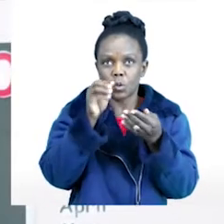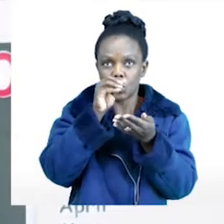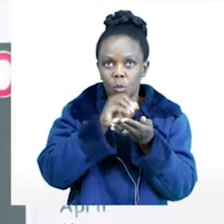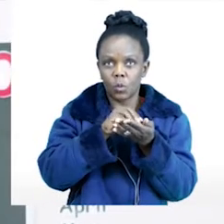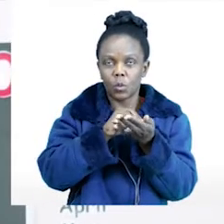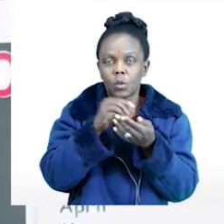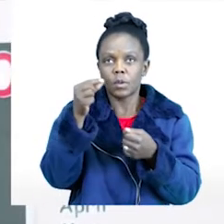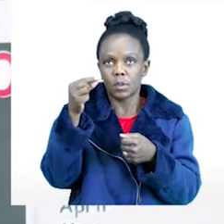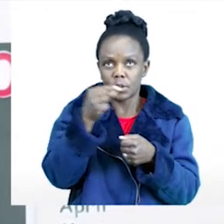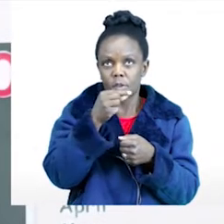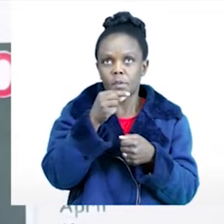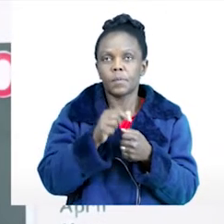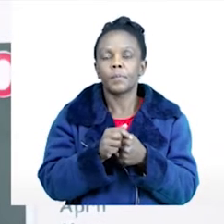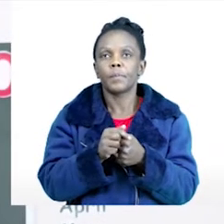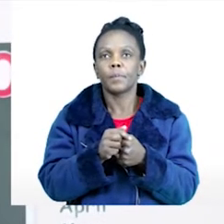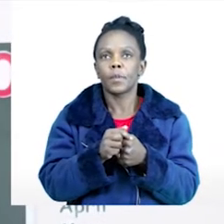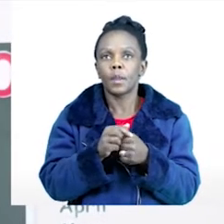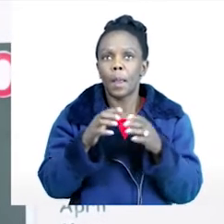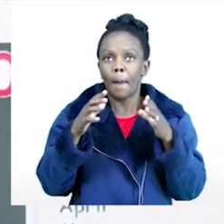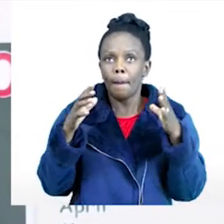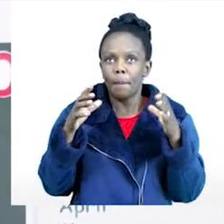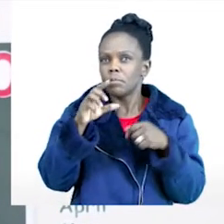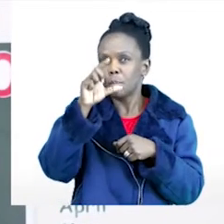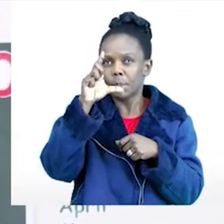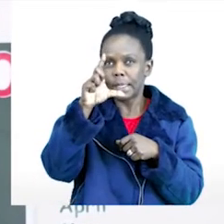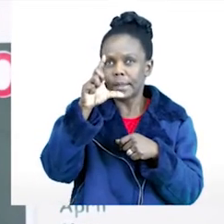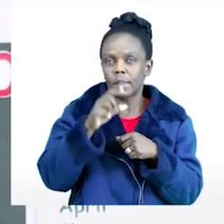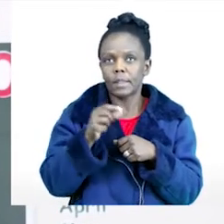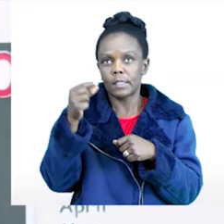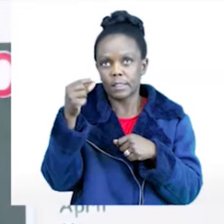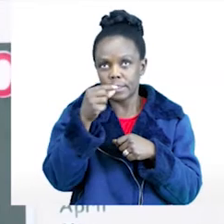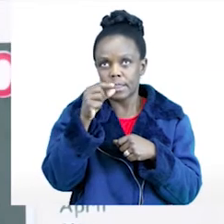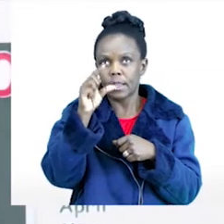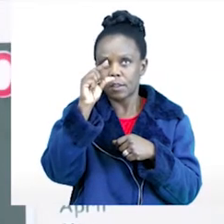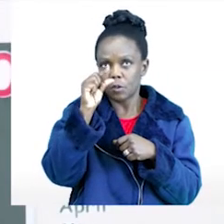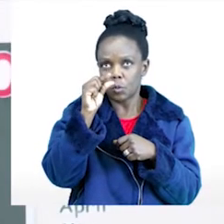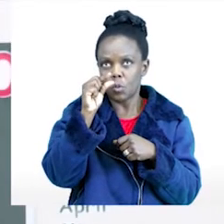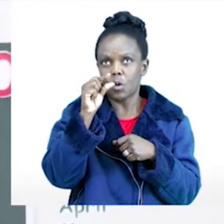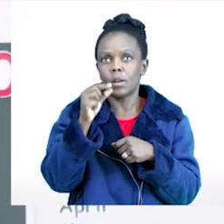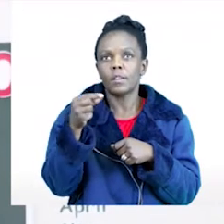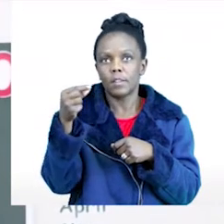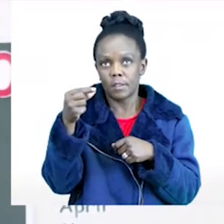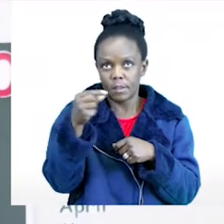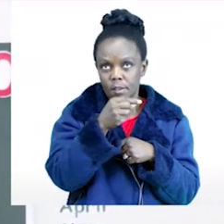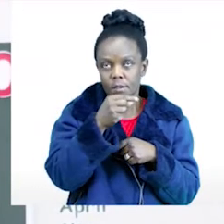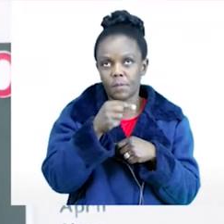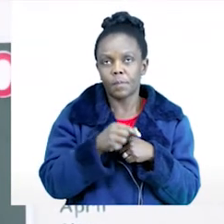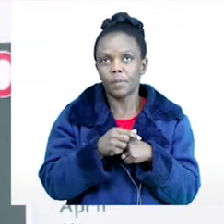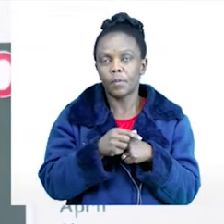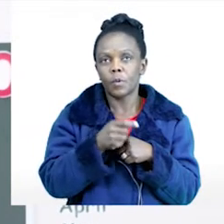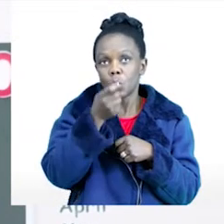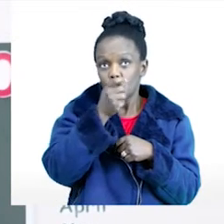On the board, we have the big letter G and the small letter g. Now, they are written differently,